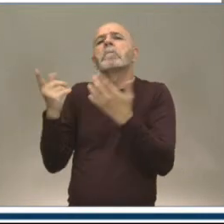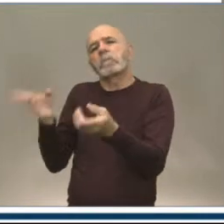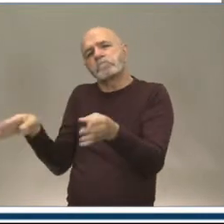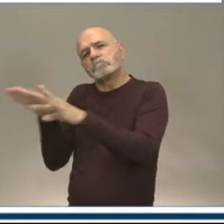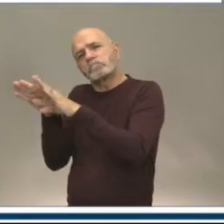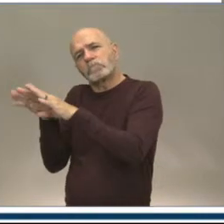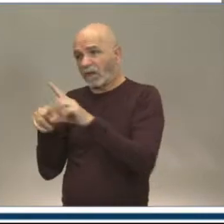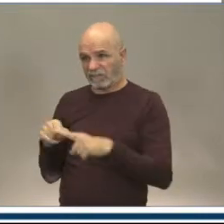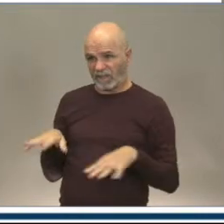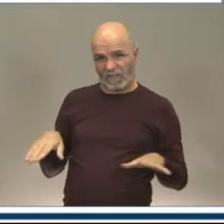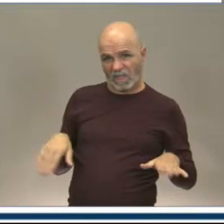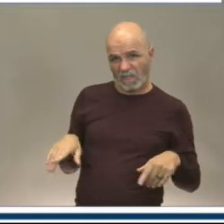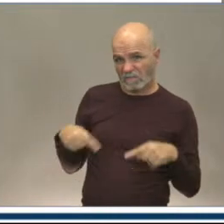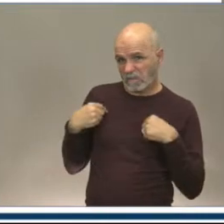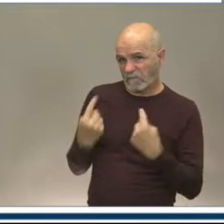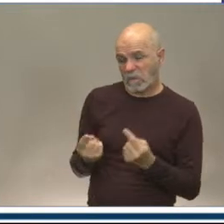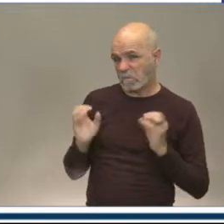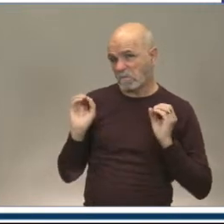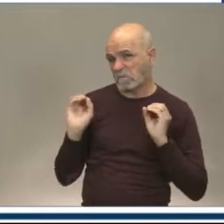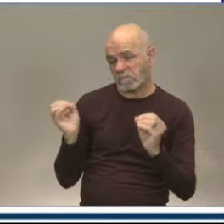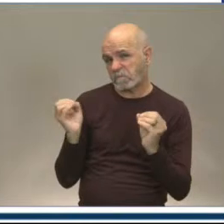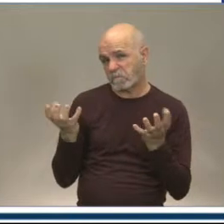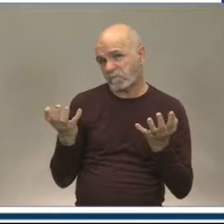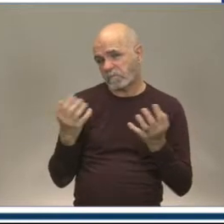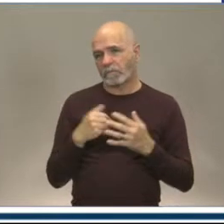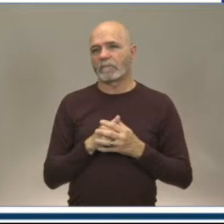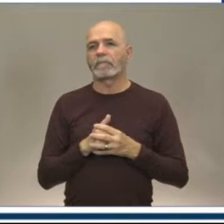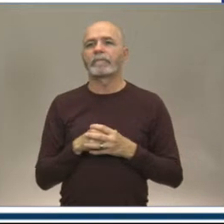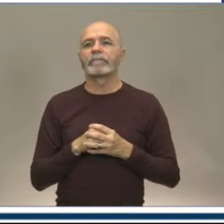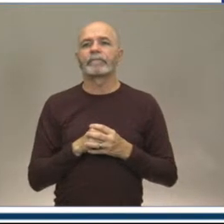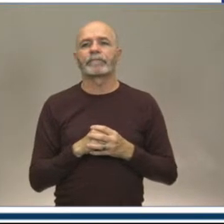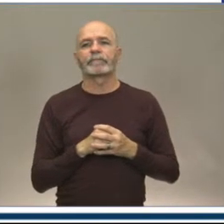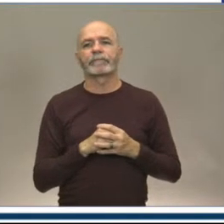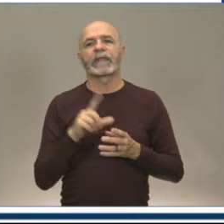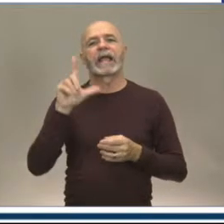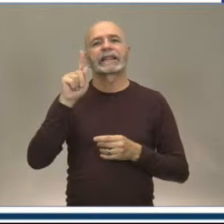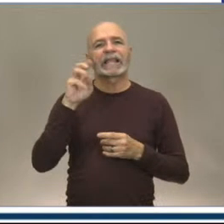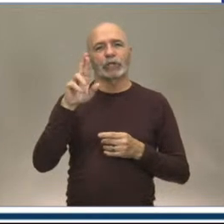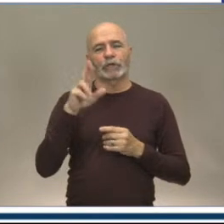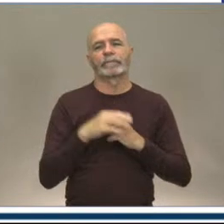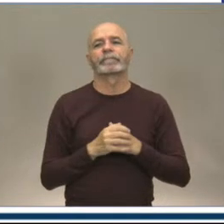school in question. Next, we'll go to Pat Healy with Laker News. Go ahead, Pat.